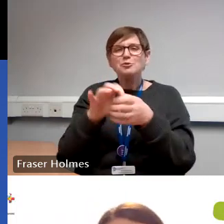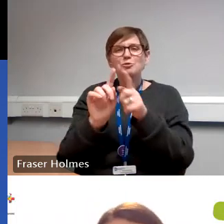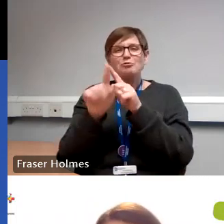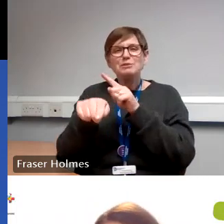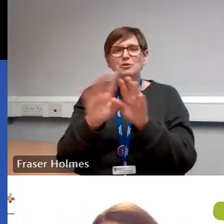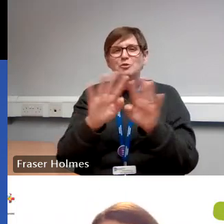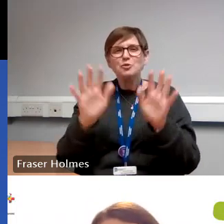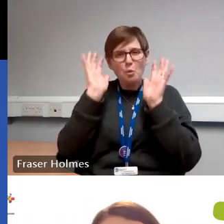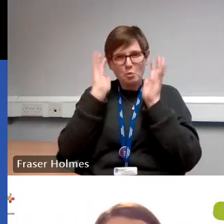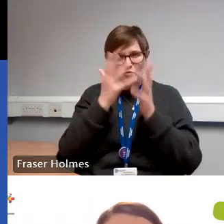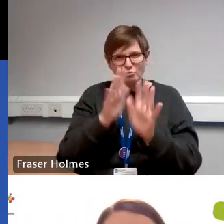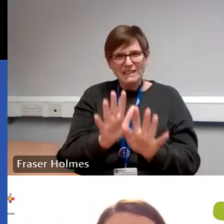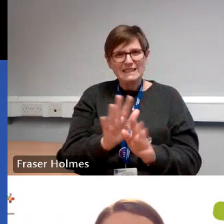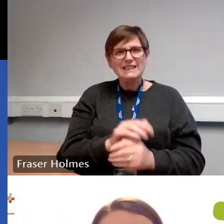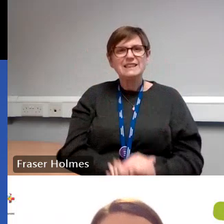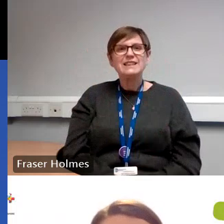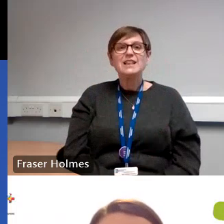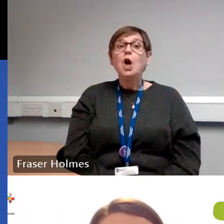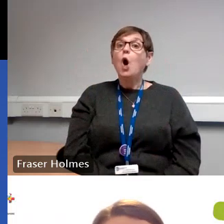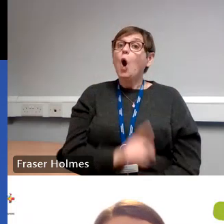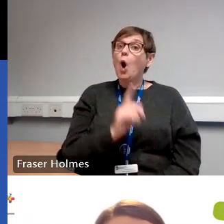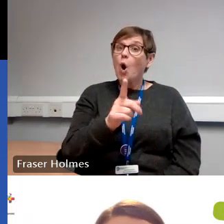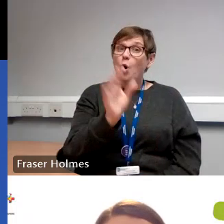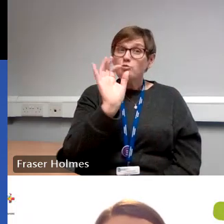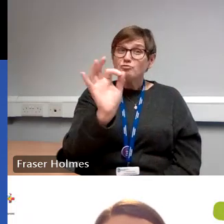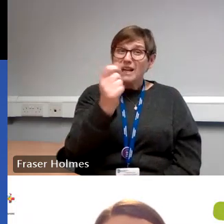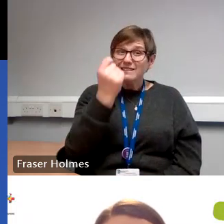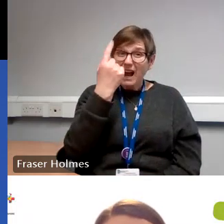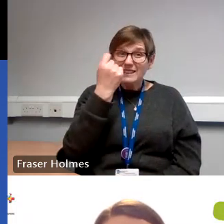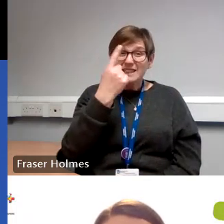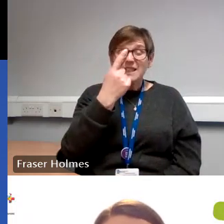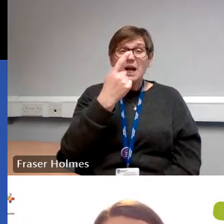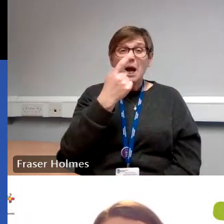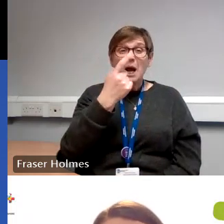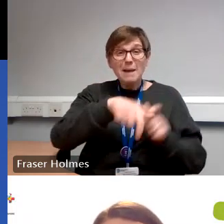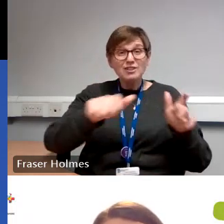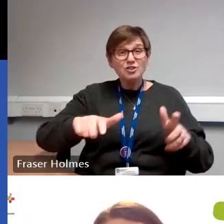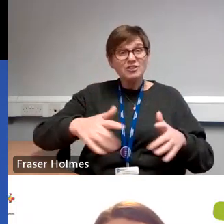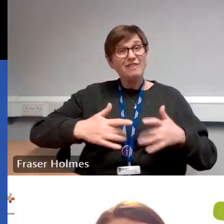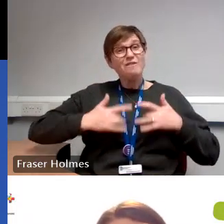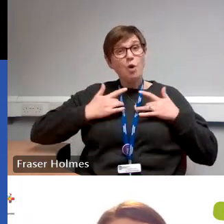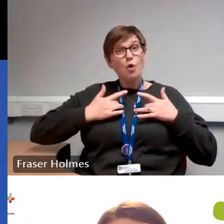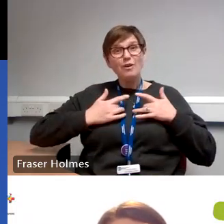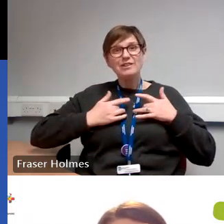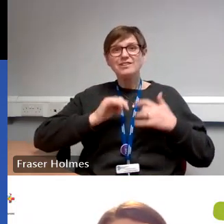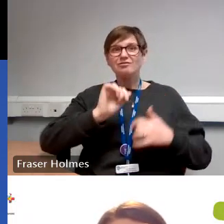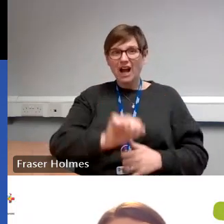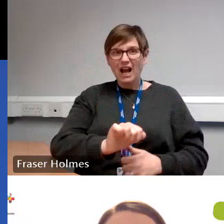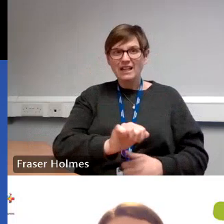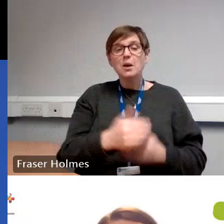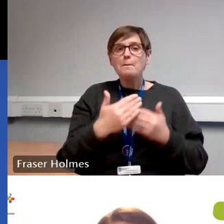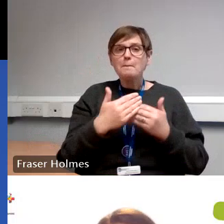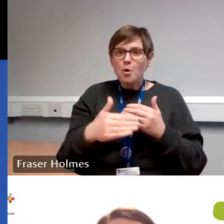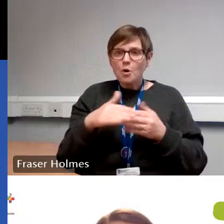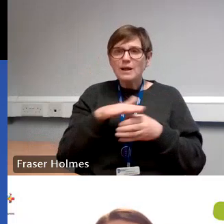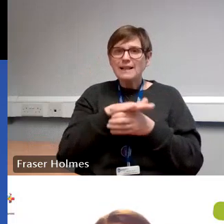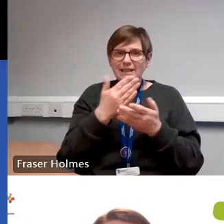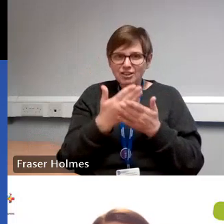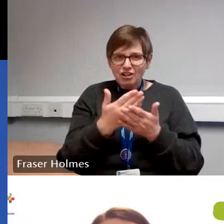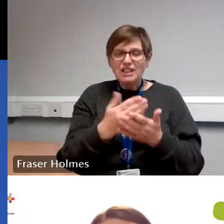worry. Oh, that's a great idea. Patient voice. More case studies. More yeah.